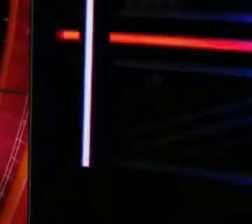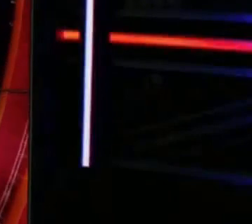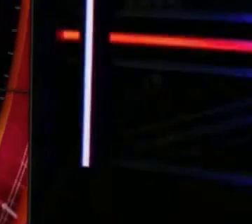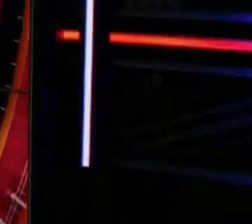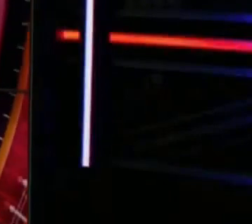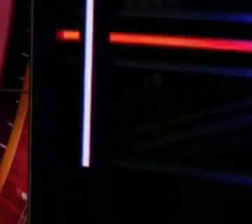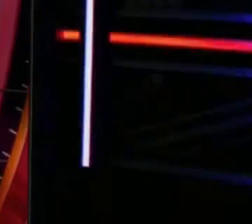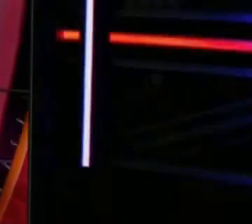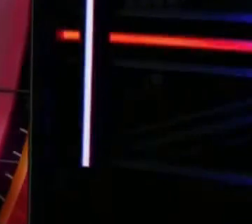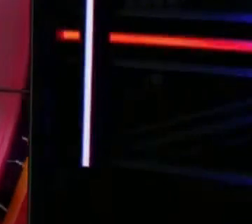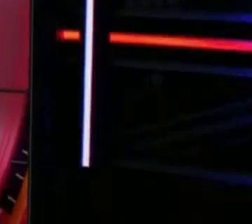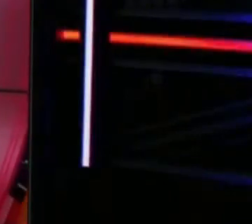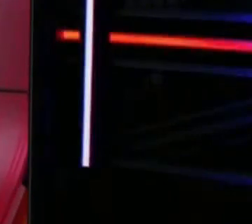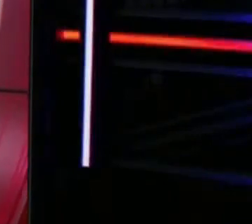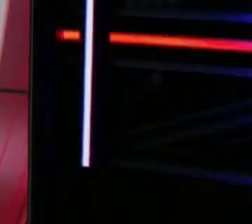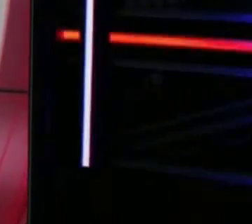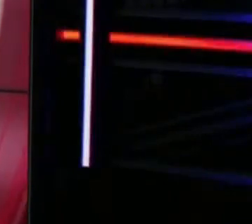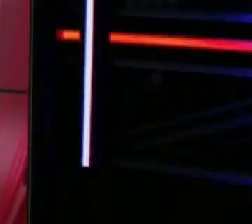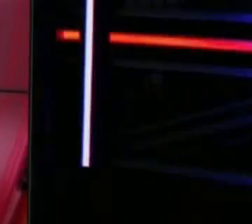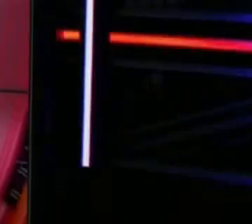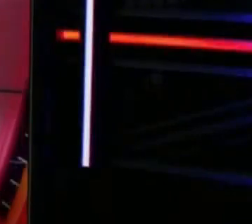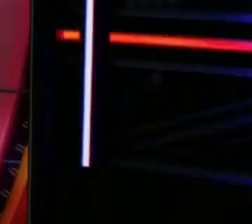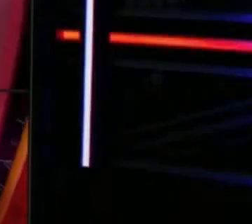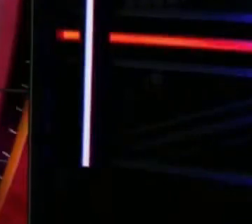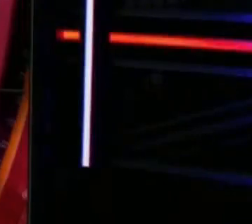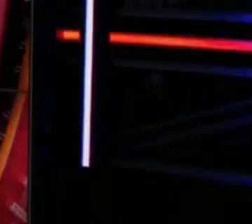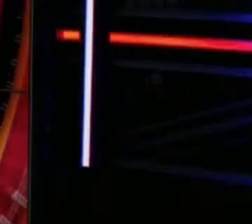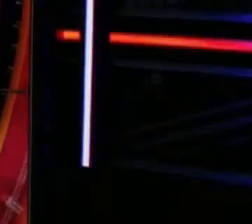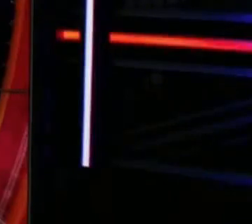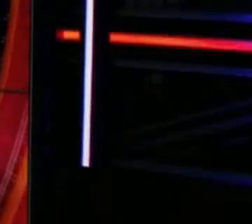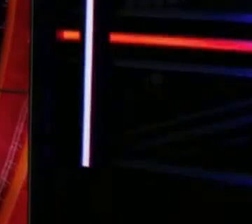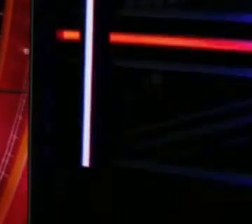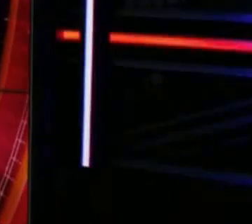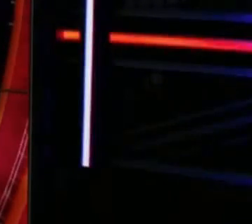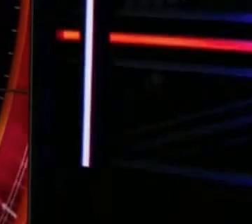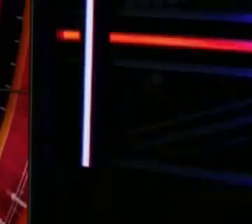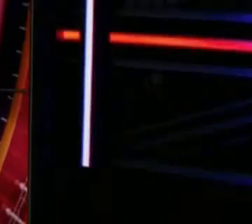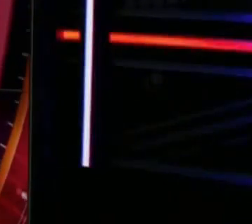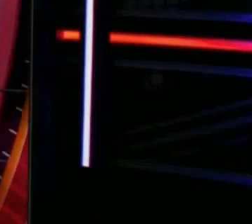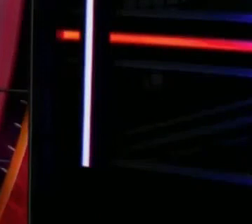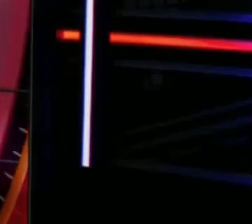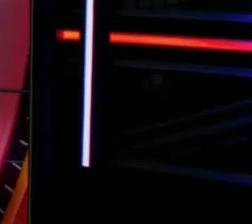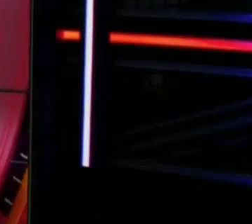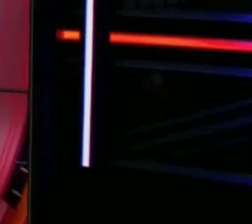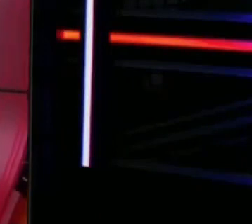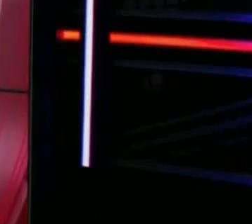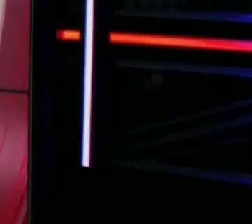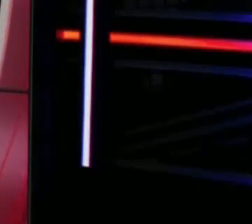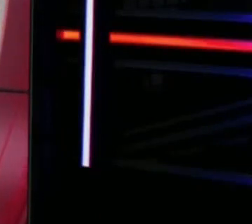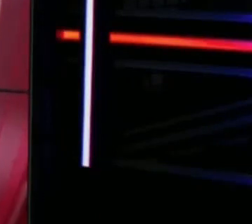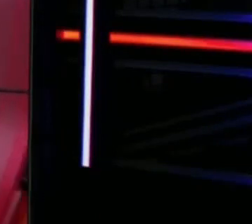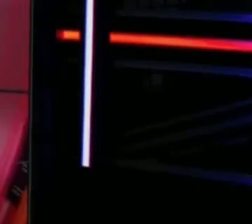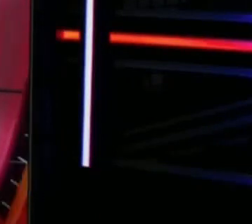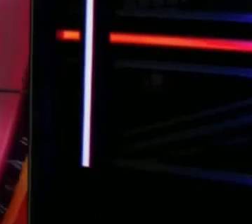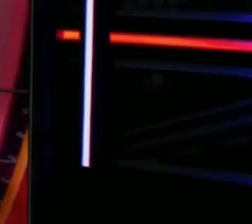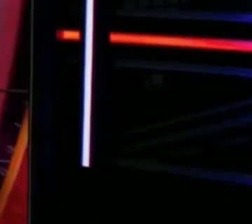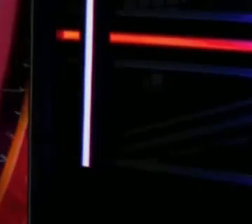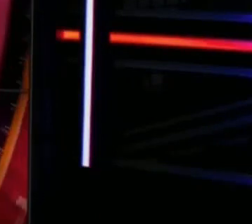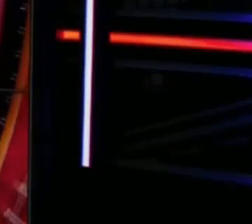We go live to Brazil. President Lula da Silva addresses the nation after Bolsonaro supporters storm government buildings. Let's listen.